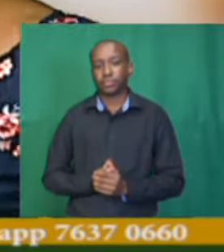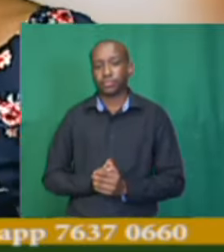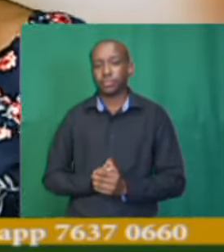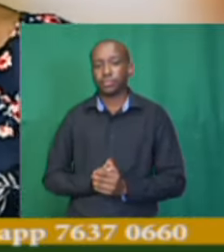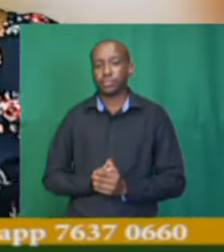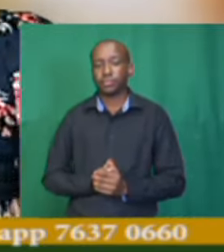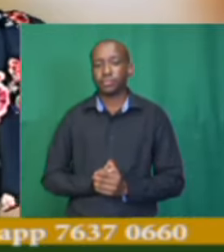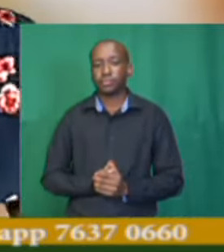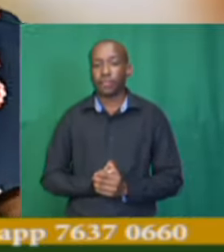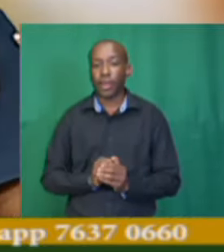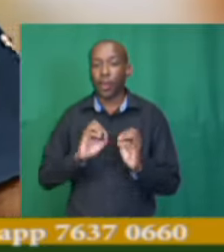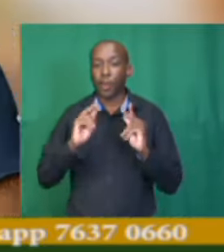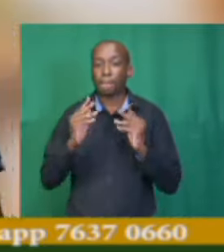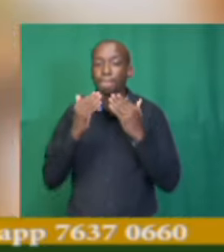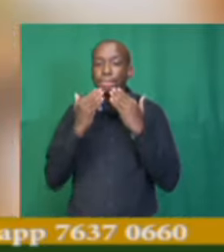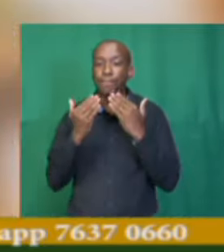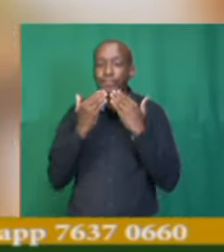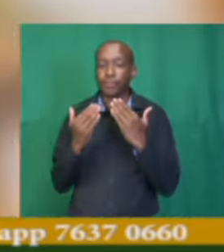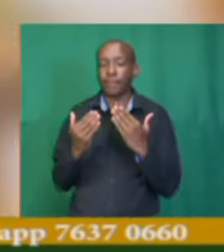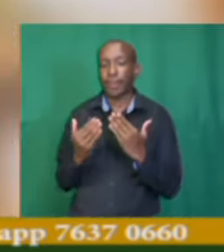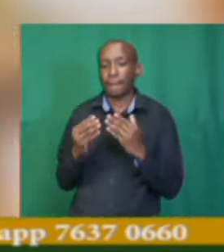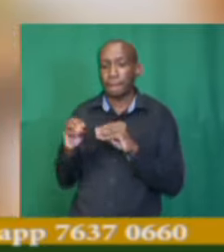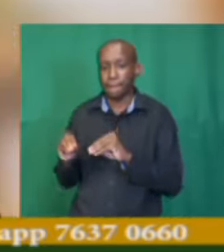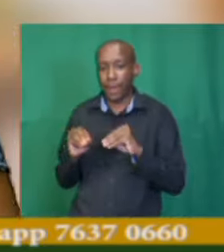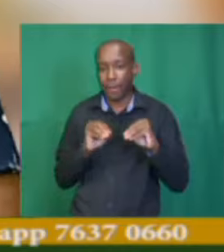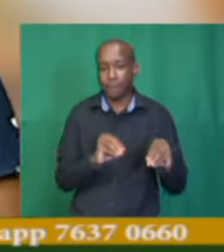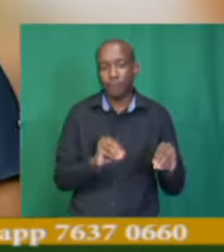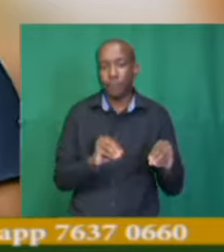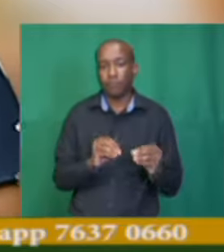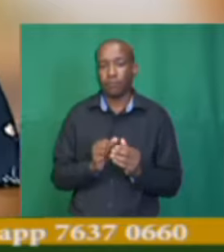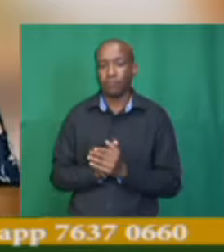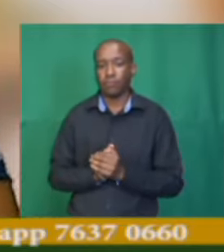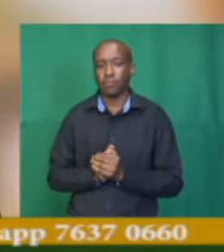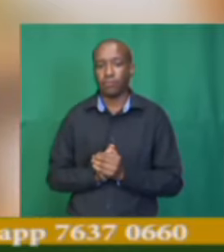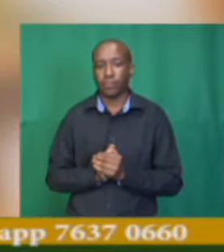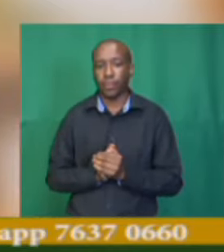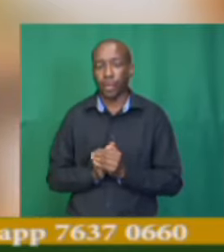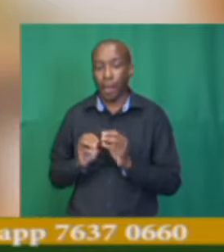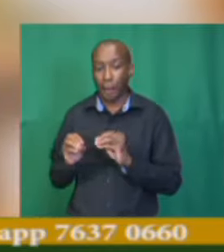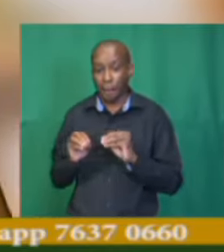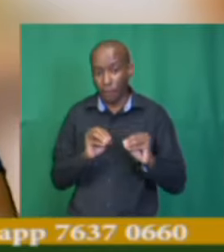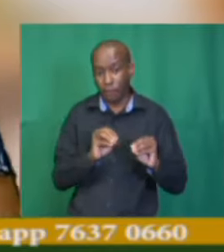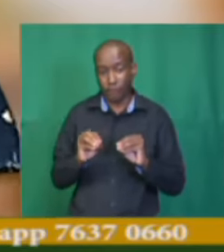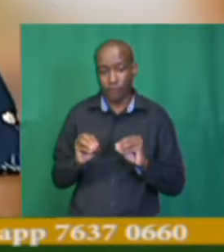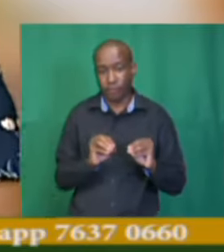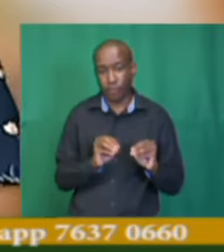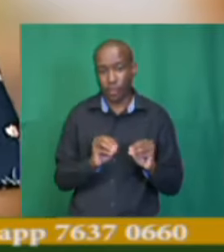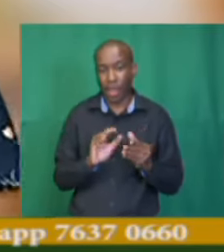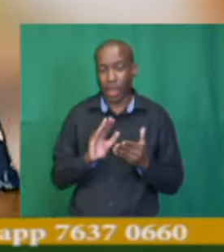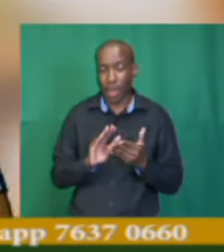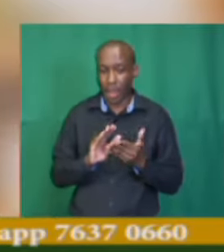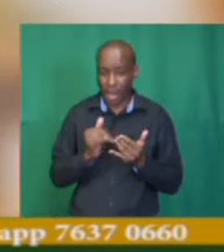Thank you very much, Lerato. Let's move on then, my wonderful learners, and look at